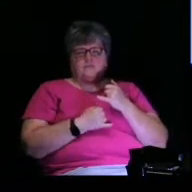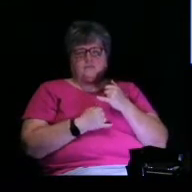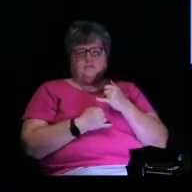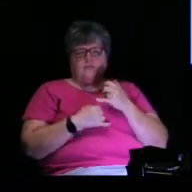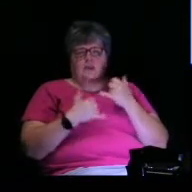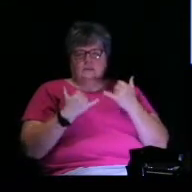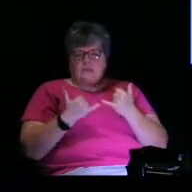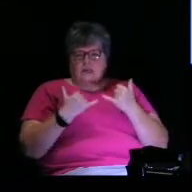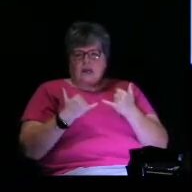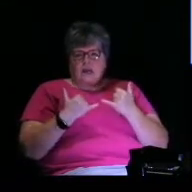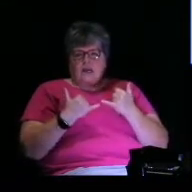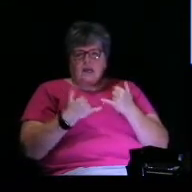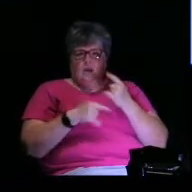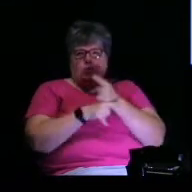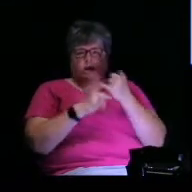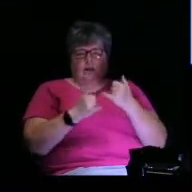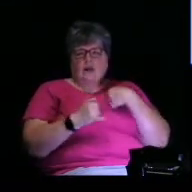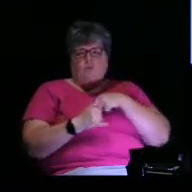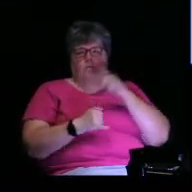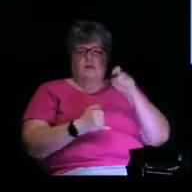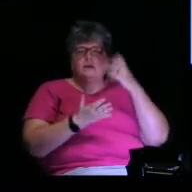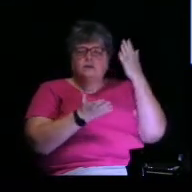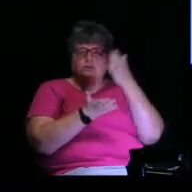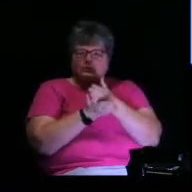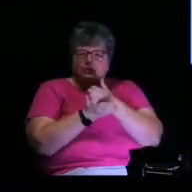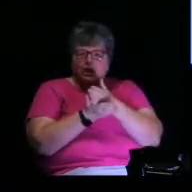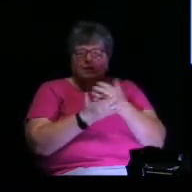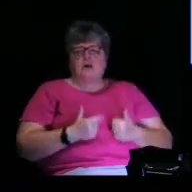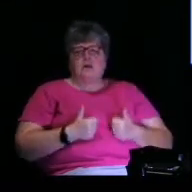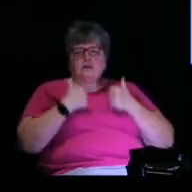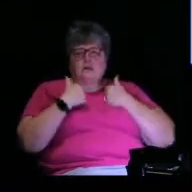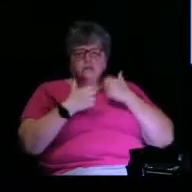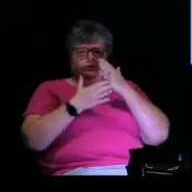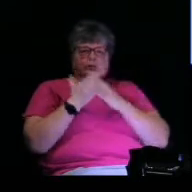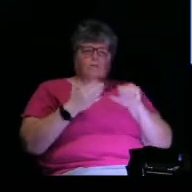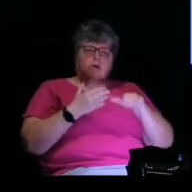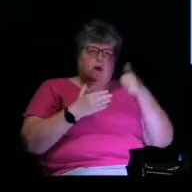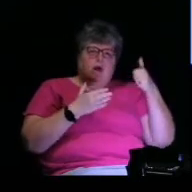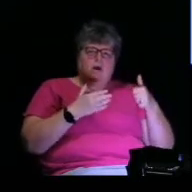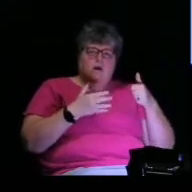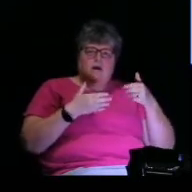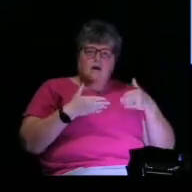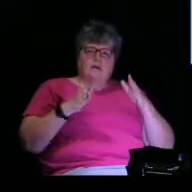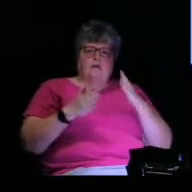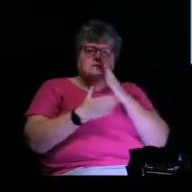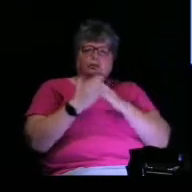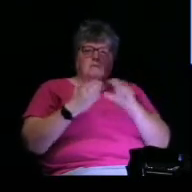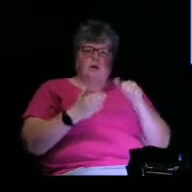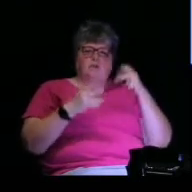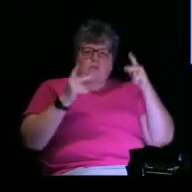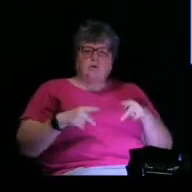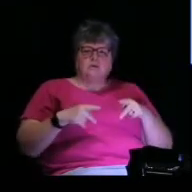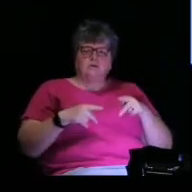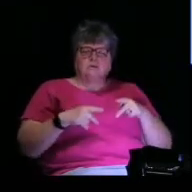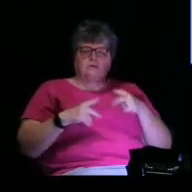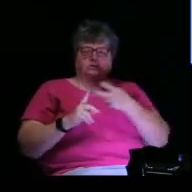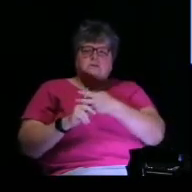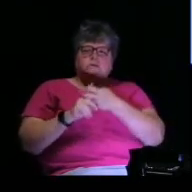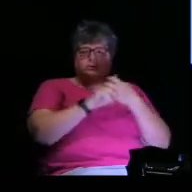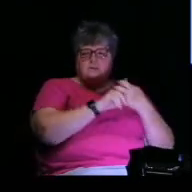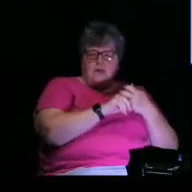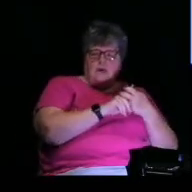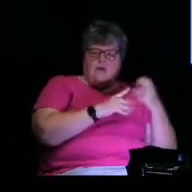Today, right now, we need to stop letting someone else hijack God's authority and power over our